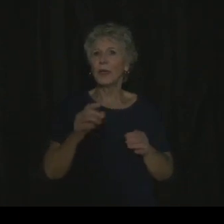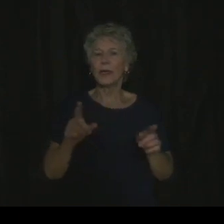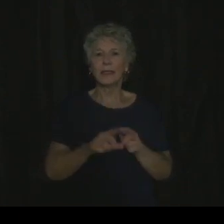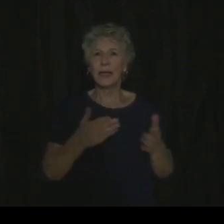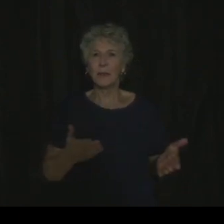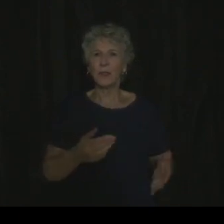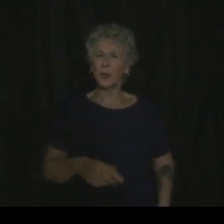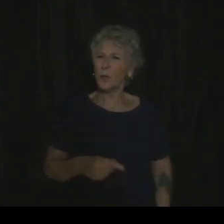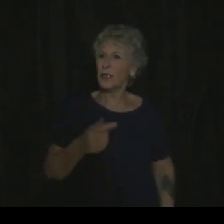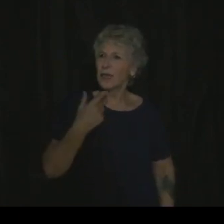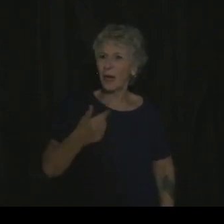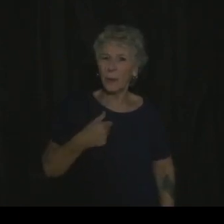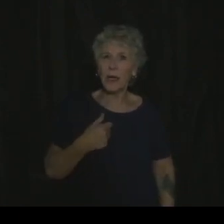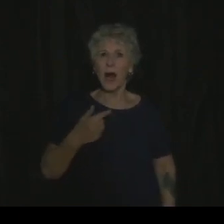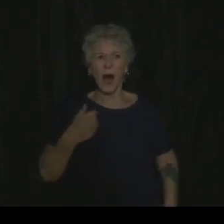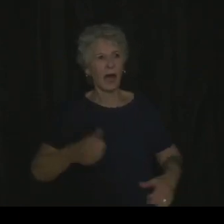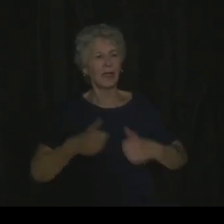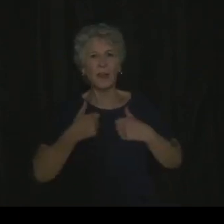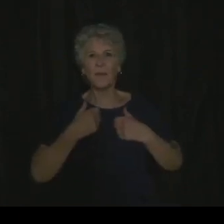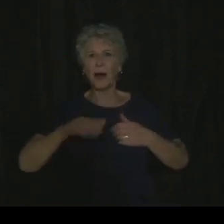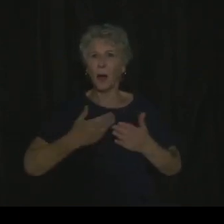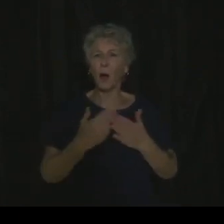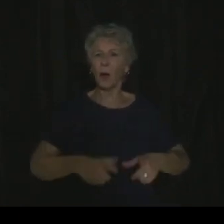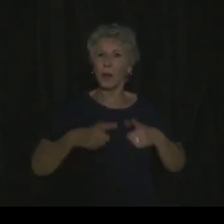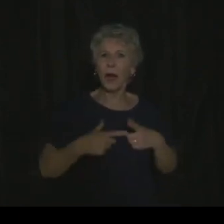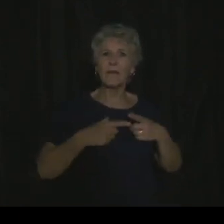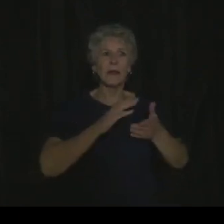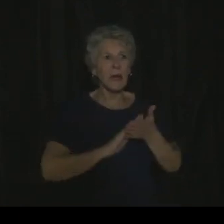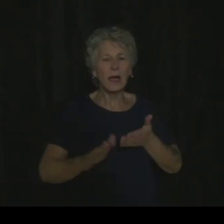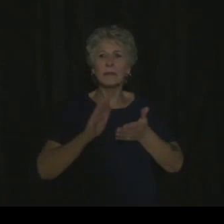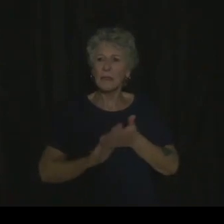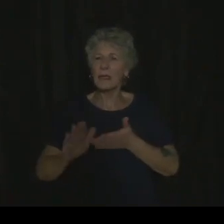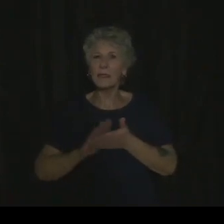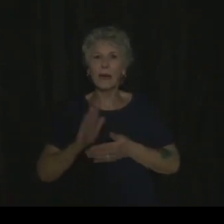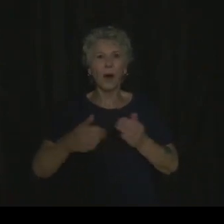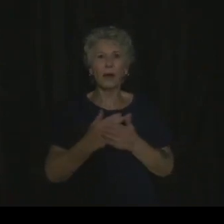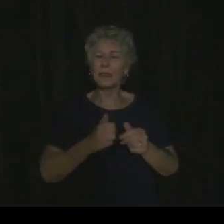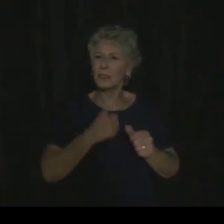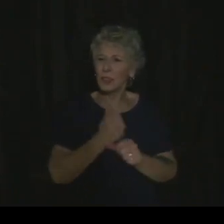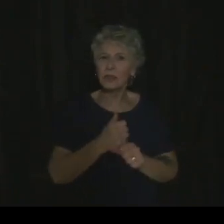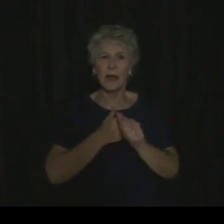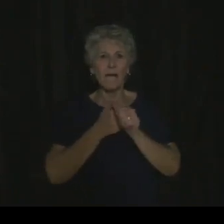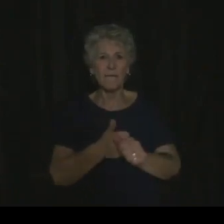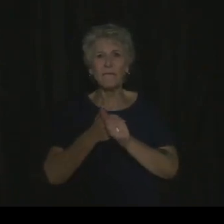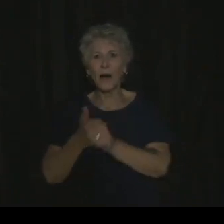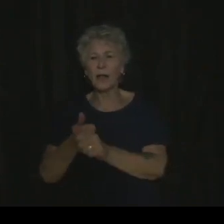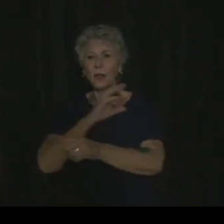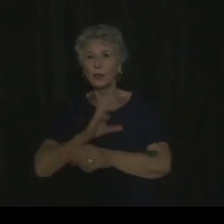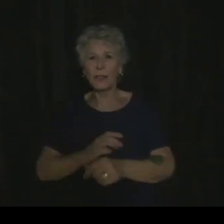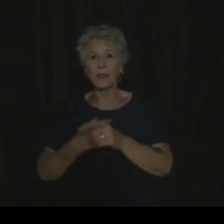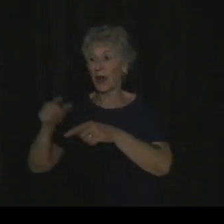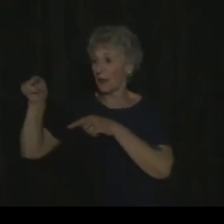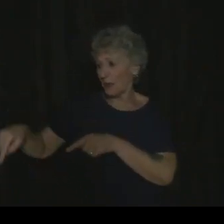mean to tell me that I have lived my life so nicely all these years and I've followed Christ, and then this guy who does whatever